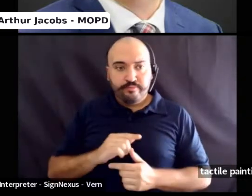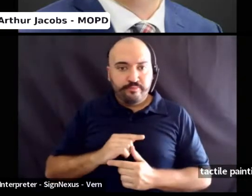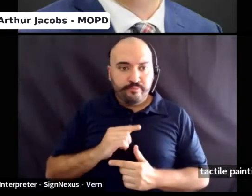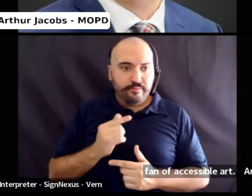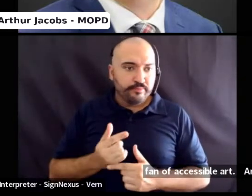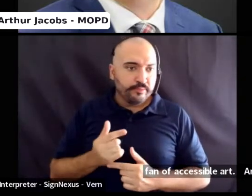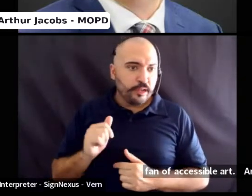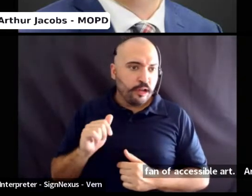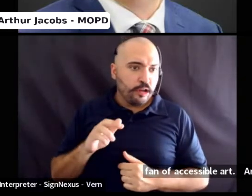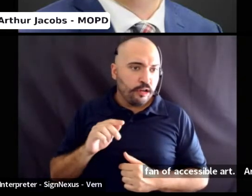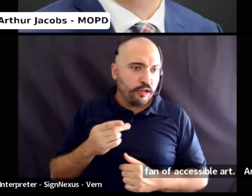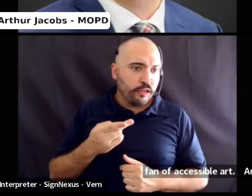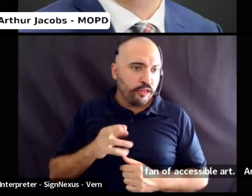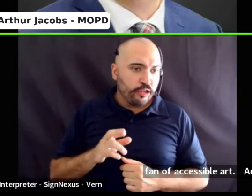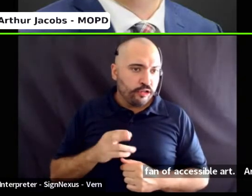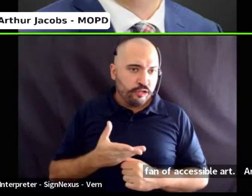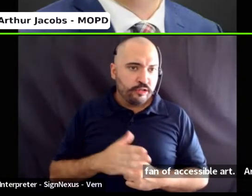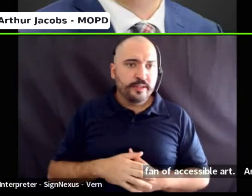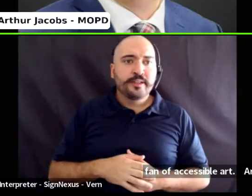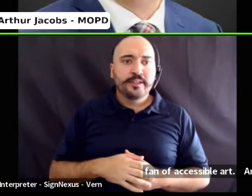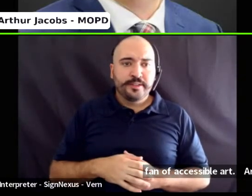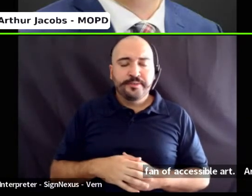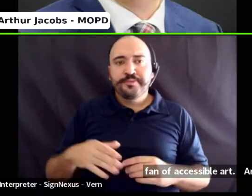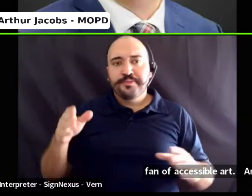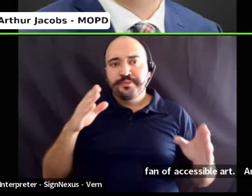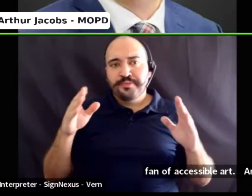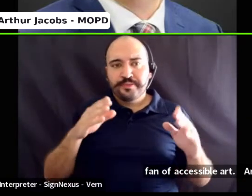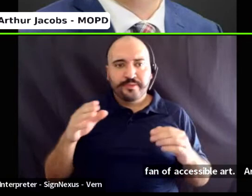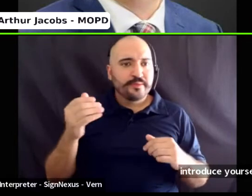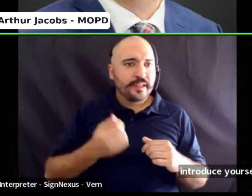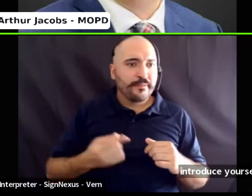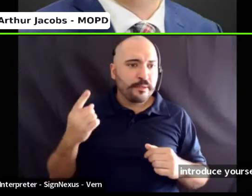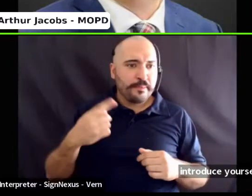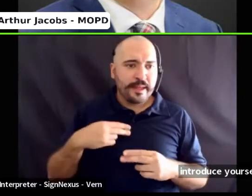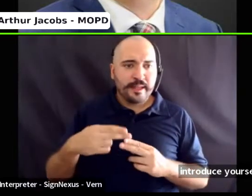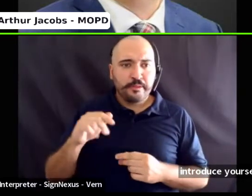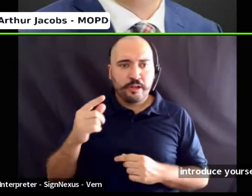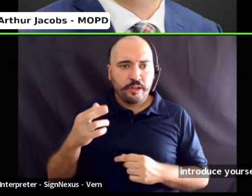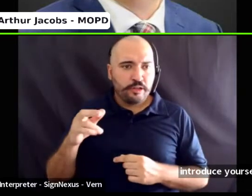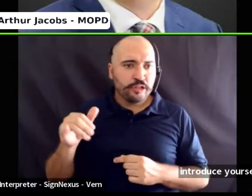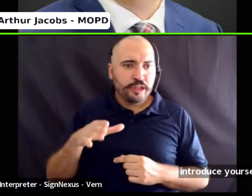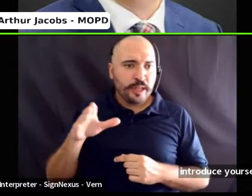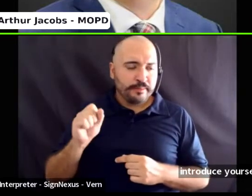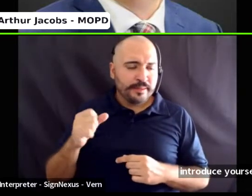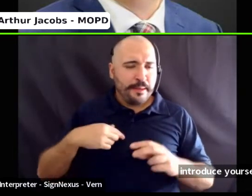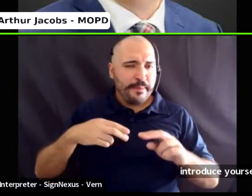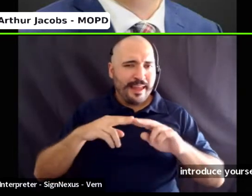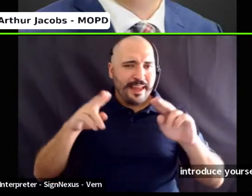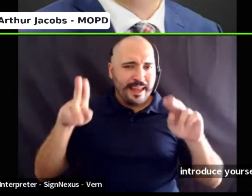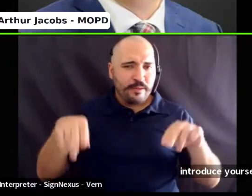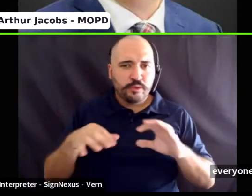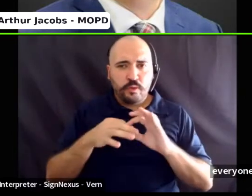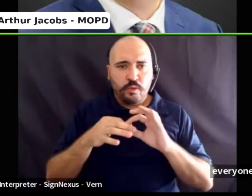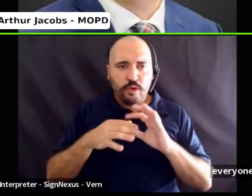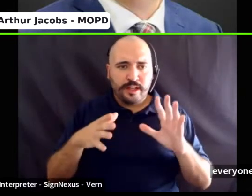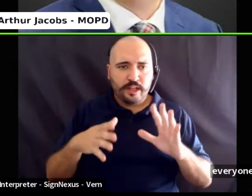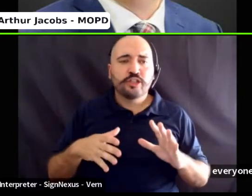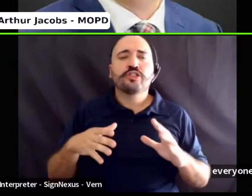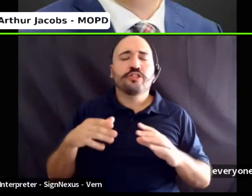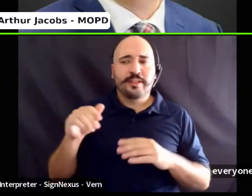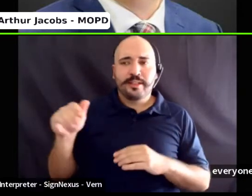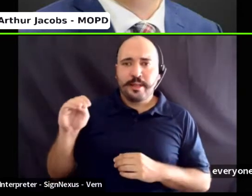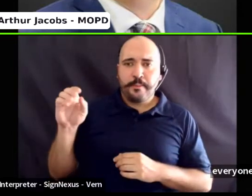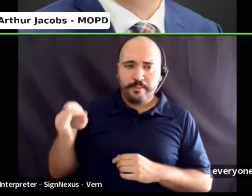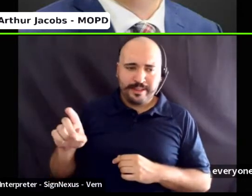and then Tim? All right. Hello, everybody. My name is Arthur Jacobs. I'm the housing coordinator at MOPD, but work closely with